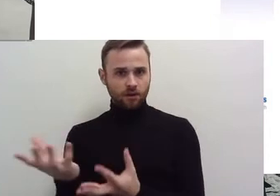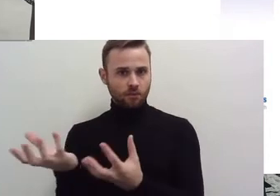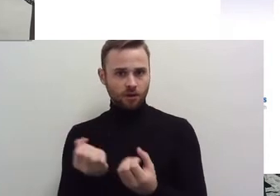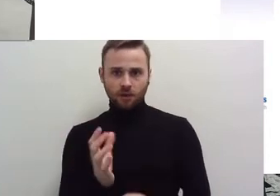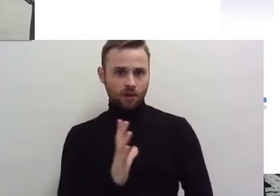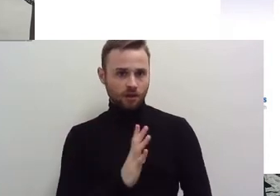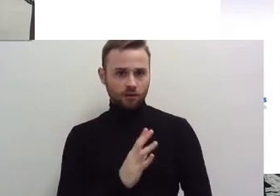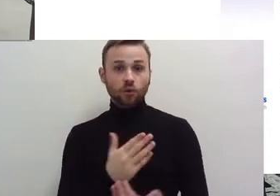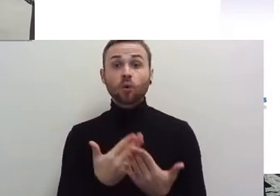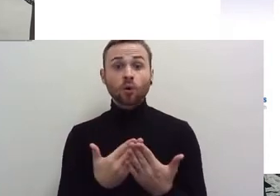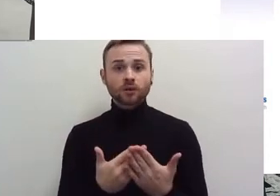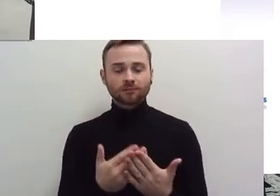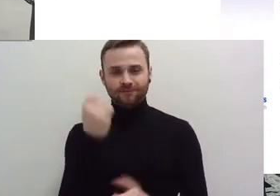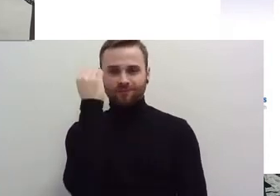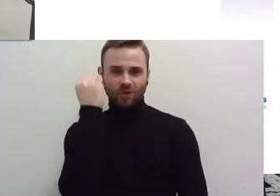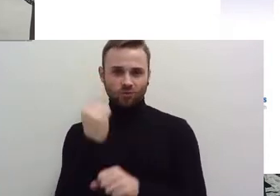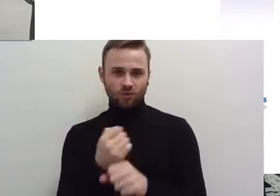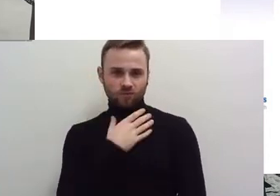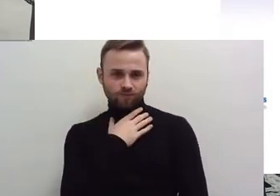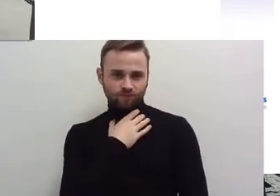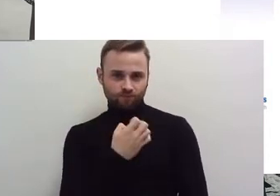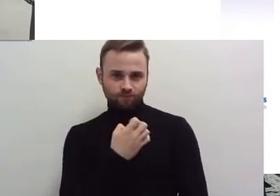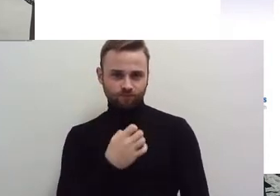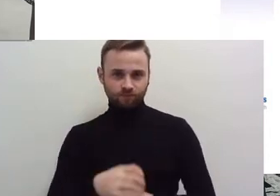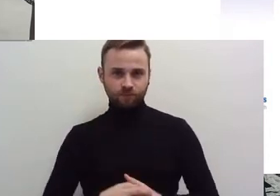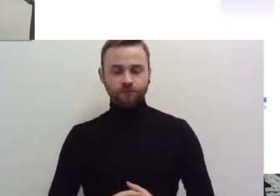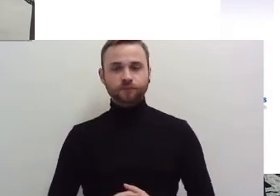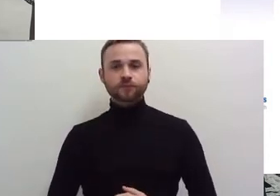that can be a disadvantage if we are not supporting the system